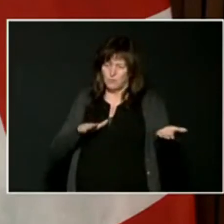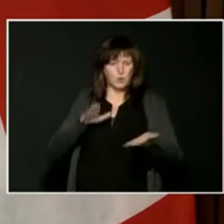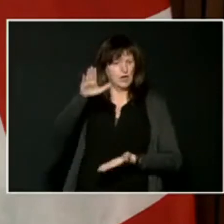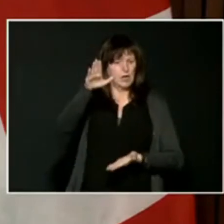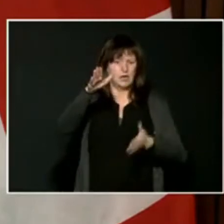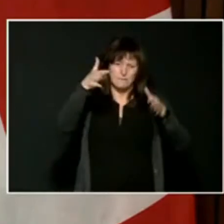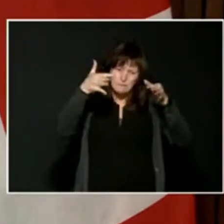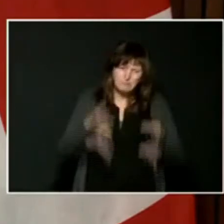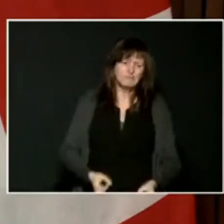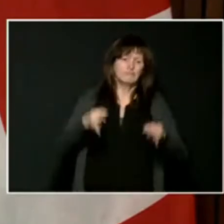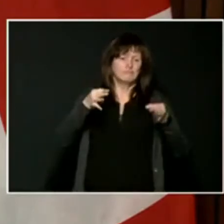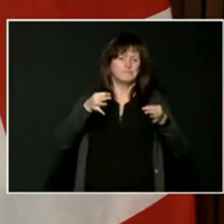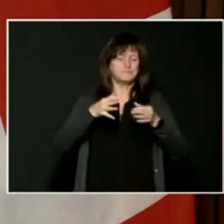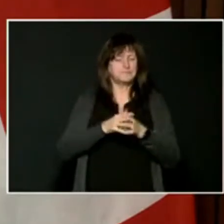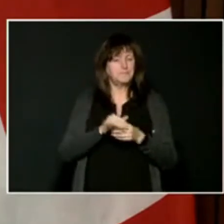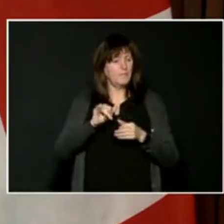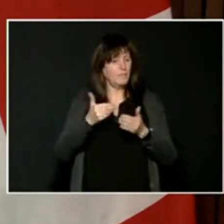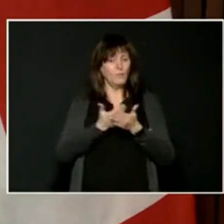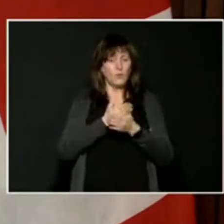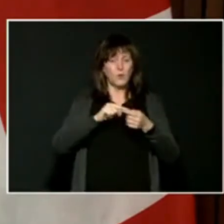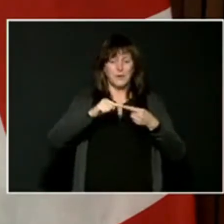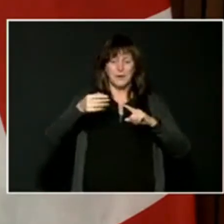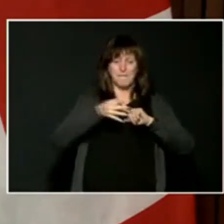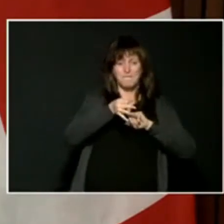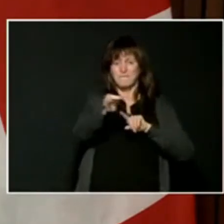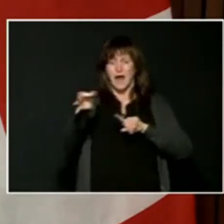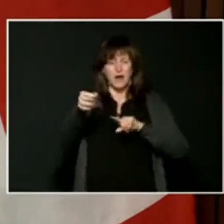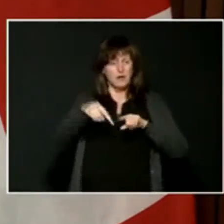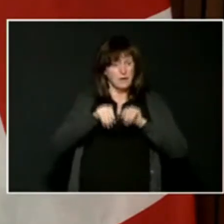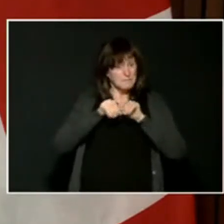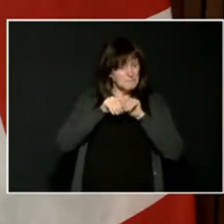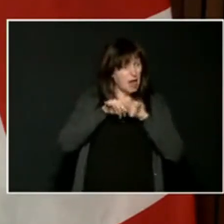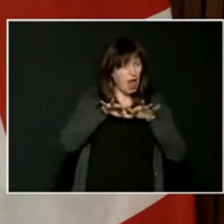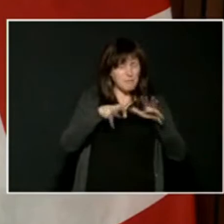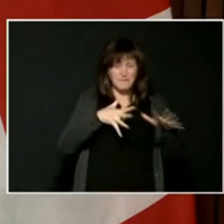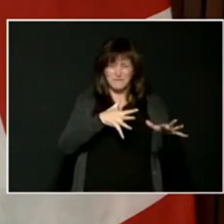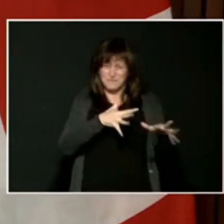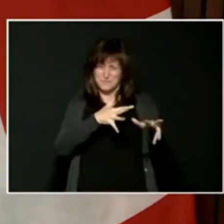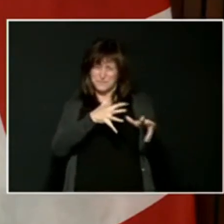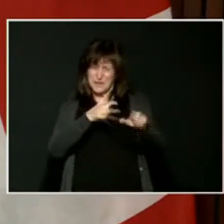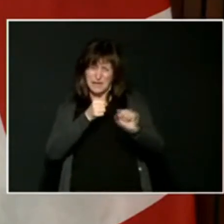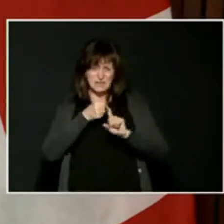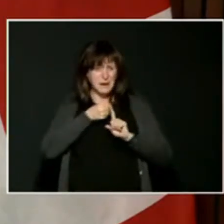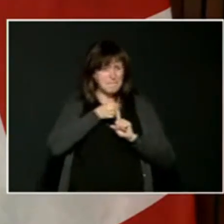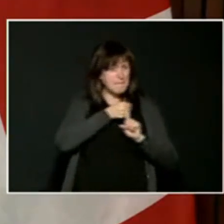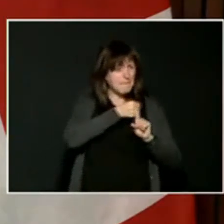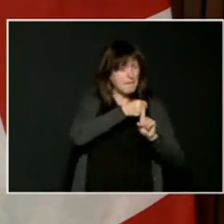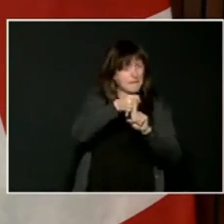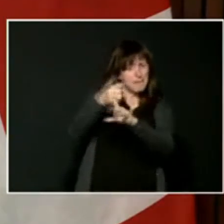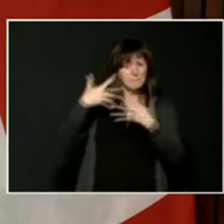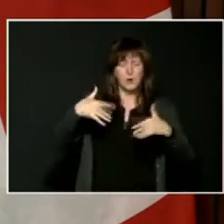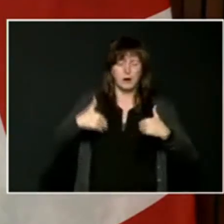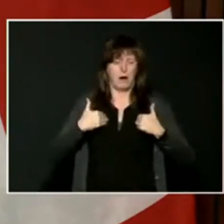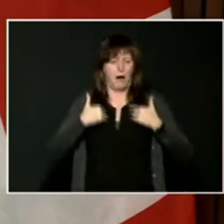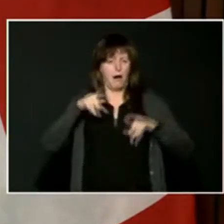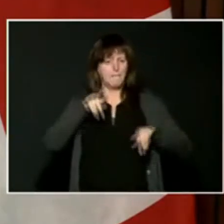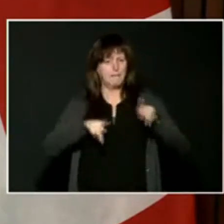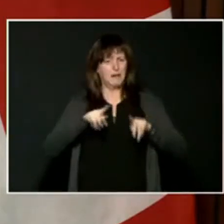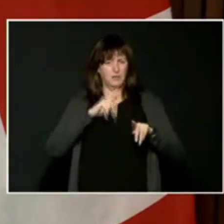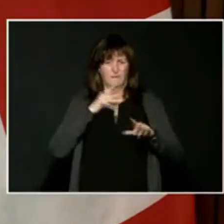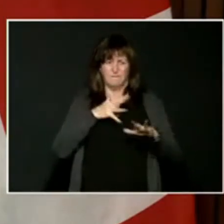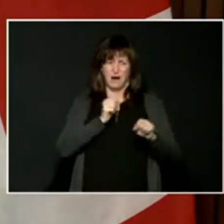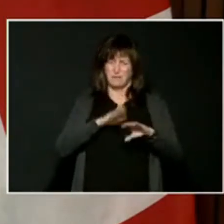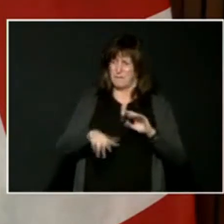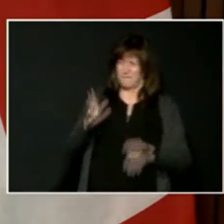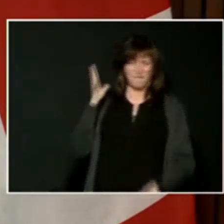that COVID is killing faster and younger. It's spreading far more quickly than it was before, and we cannot